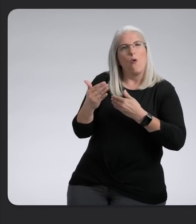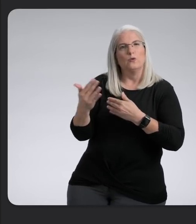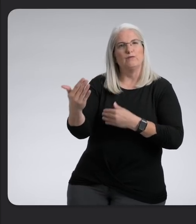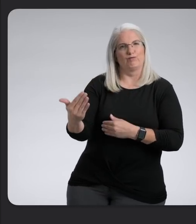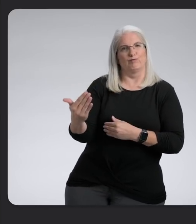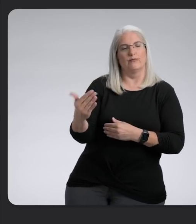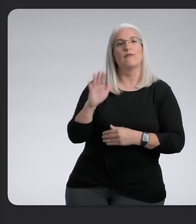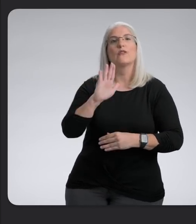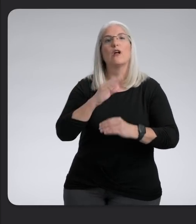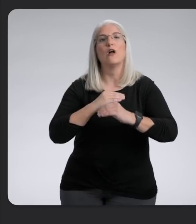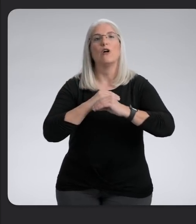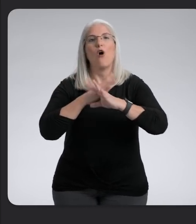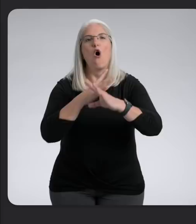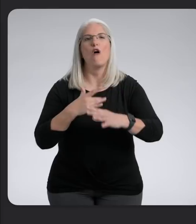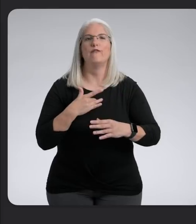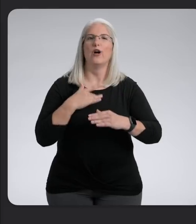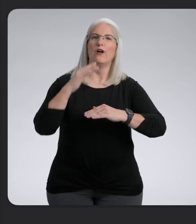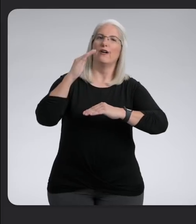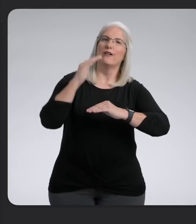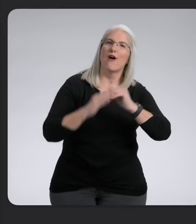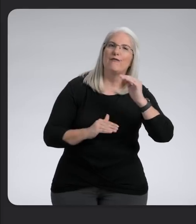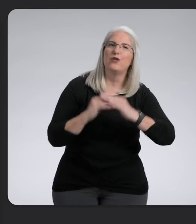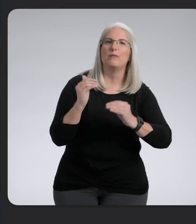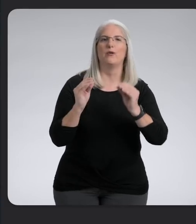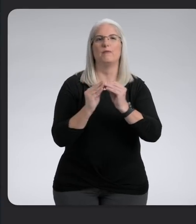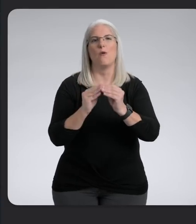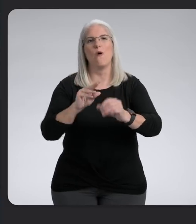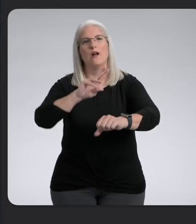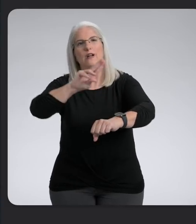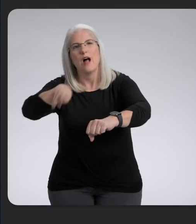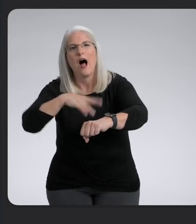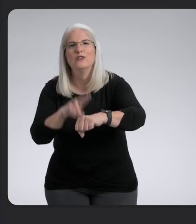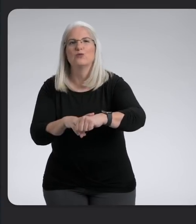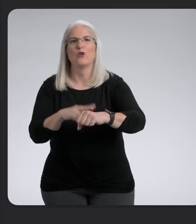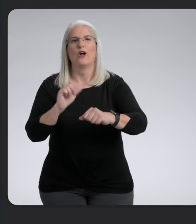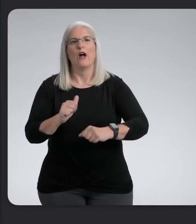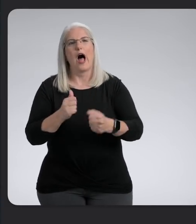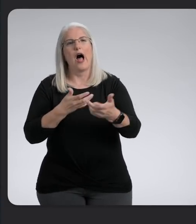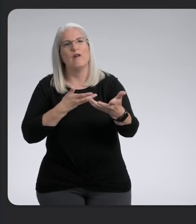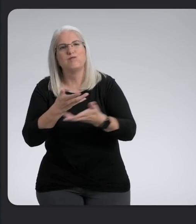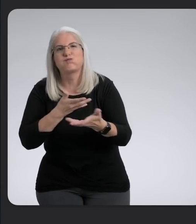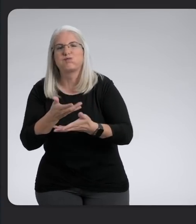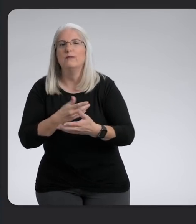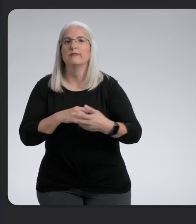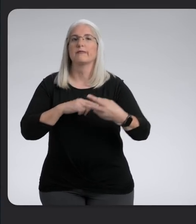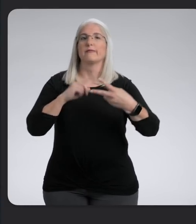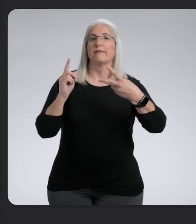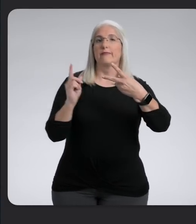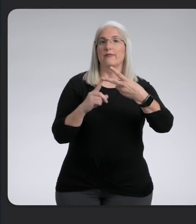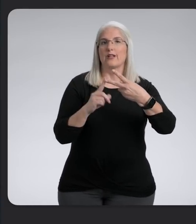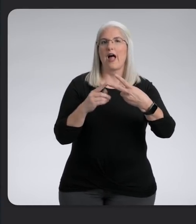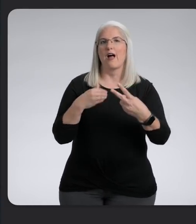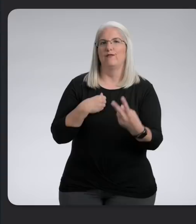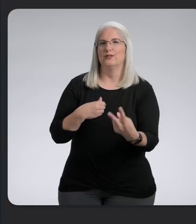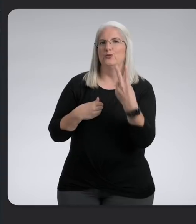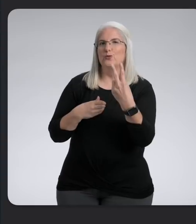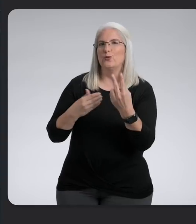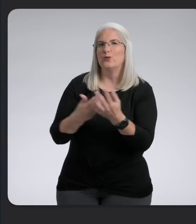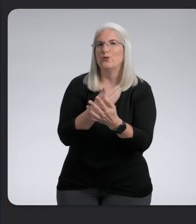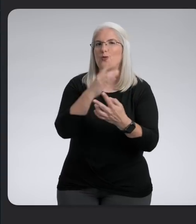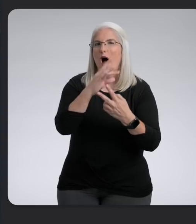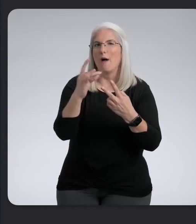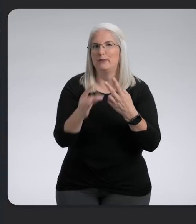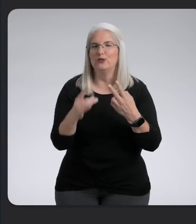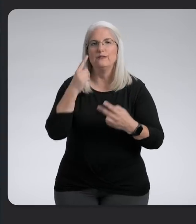more comfortable and more natural. Next, let's talk about two powerful new options for your